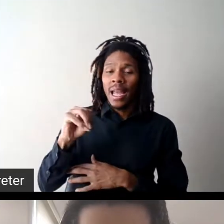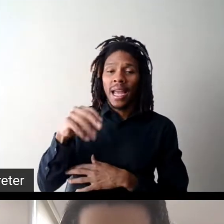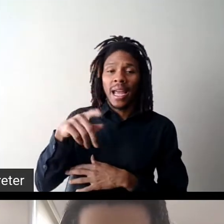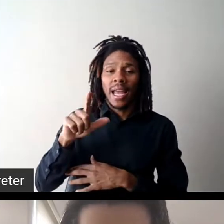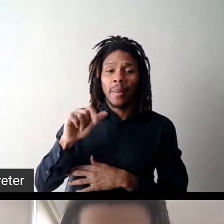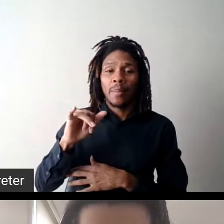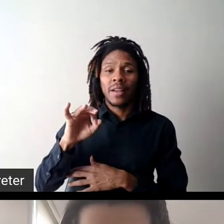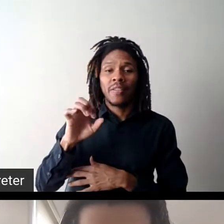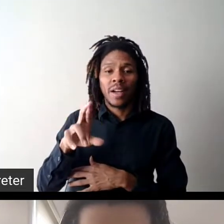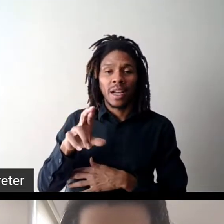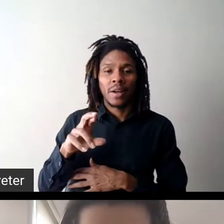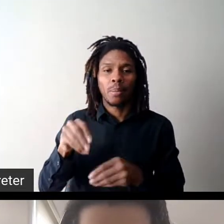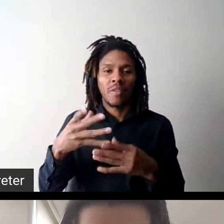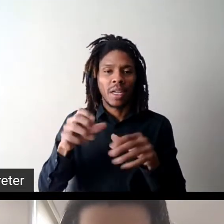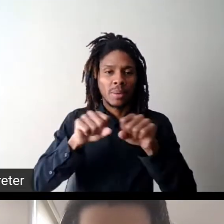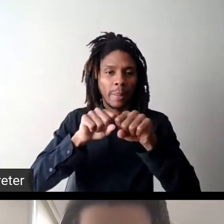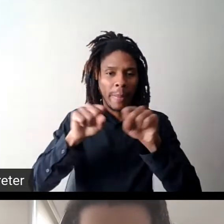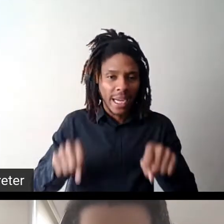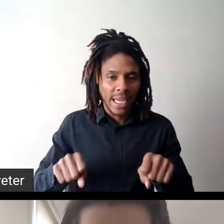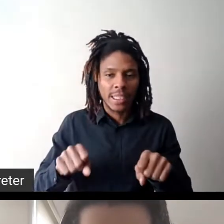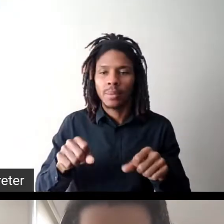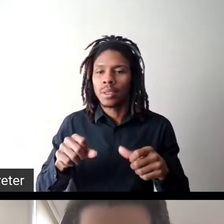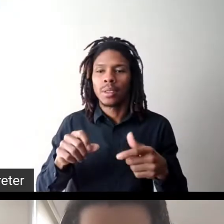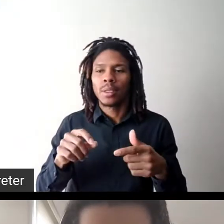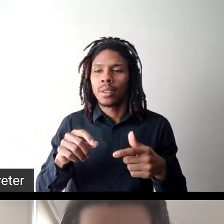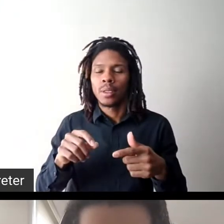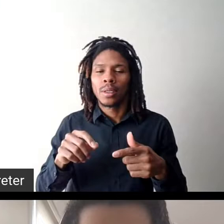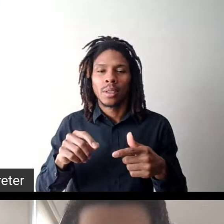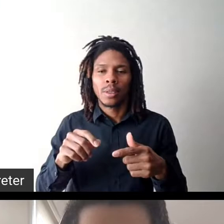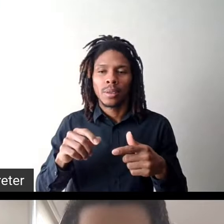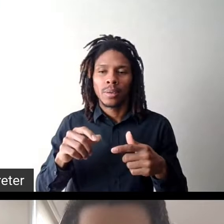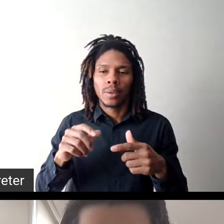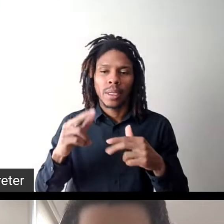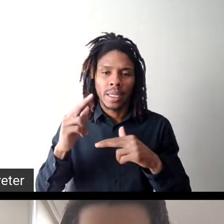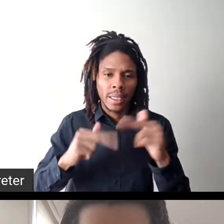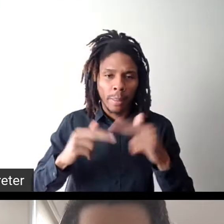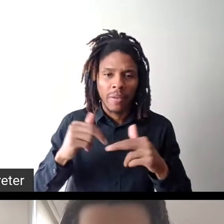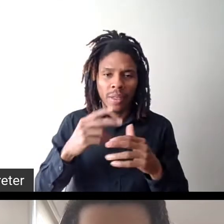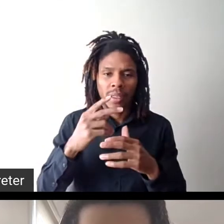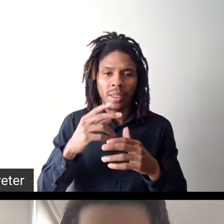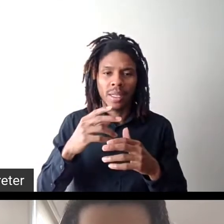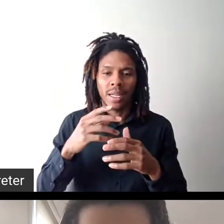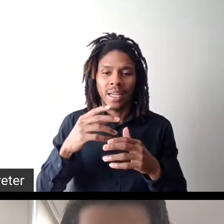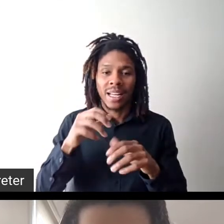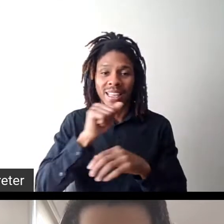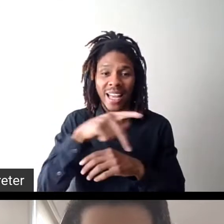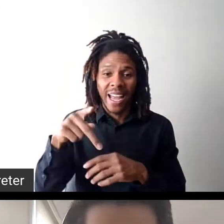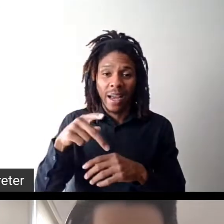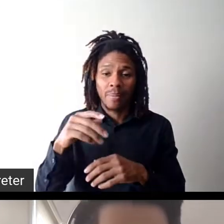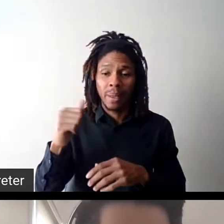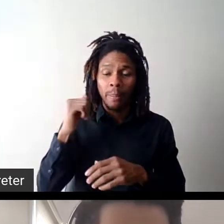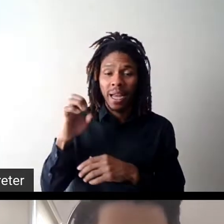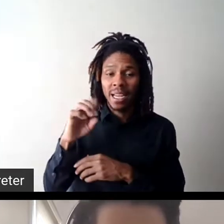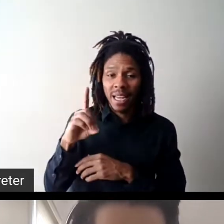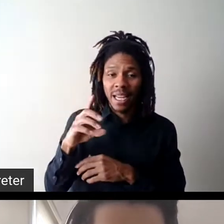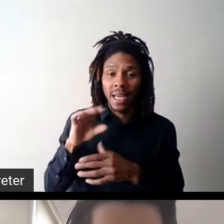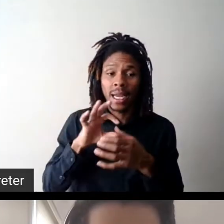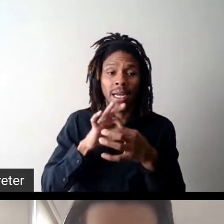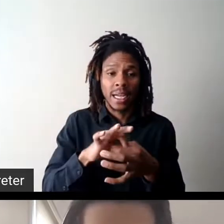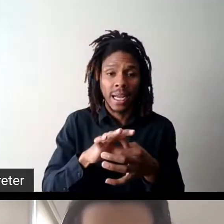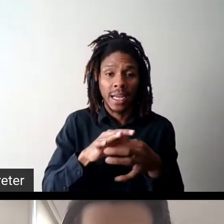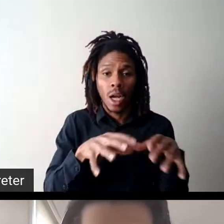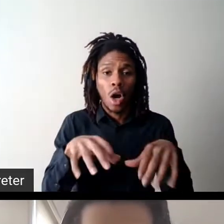the mechanisms to build your application backend, connect to it, and then host and ship your